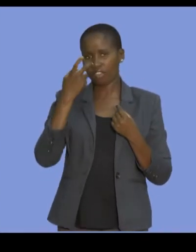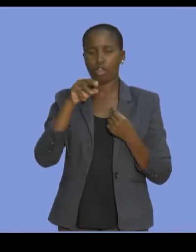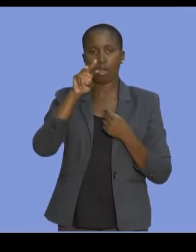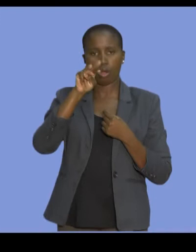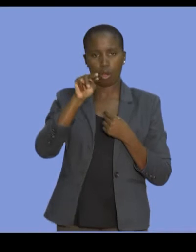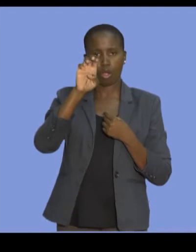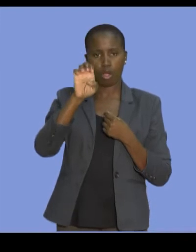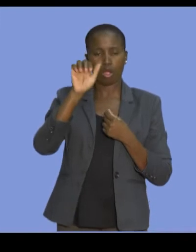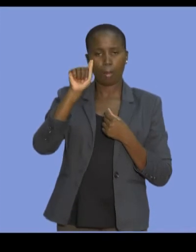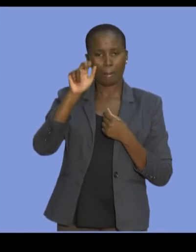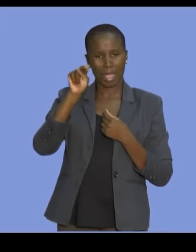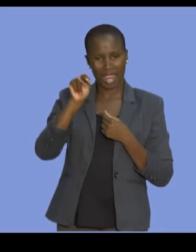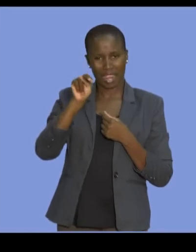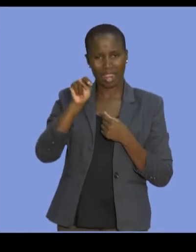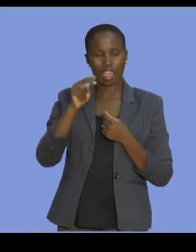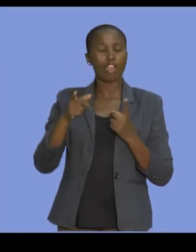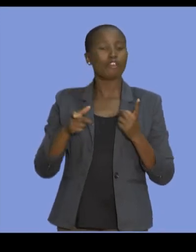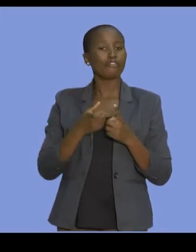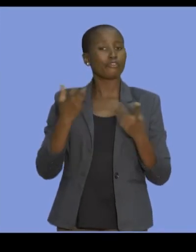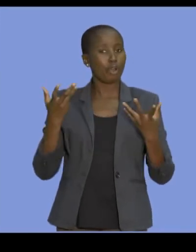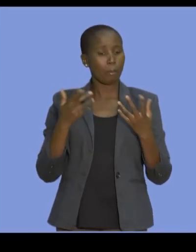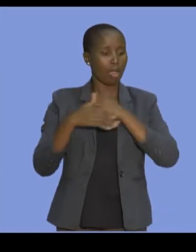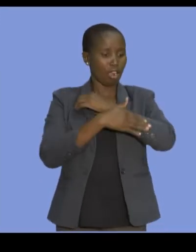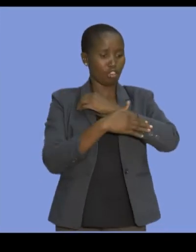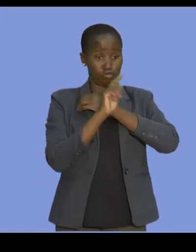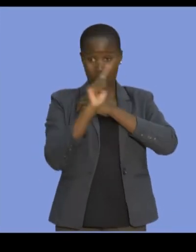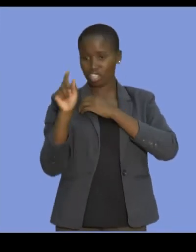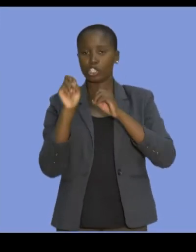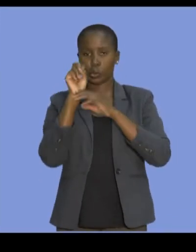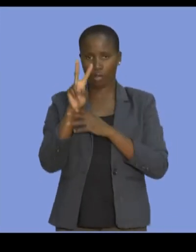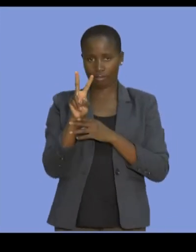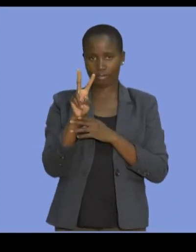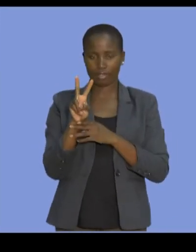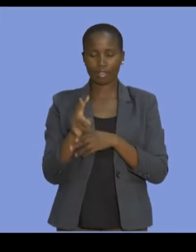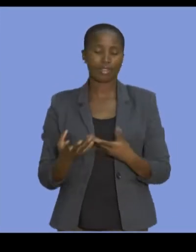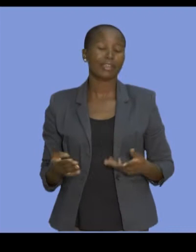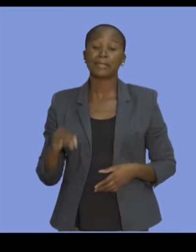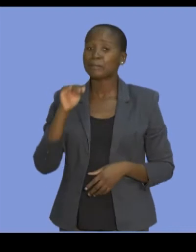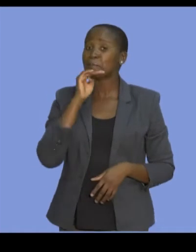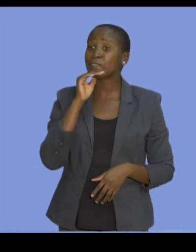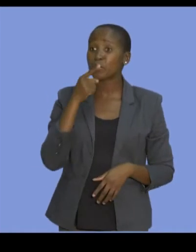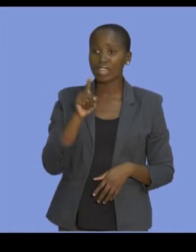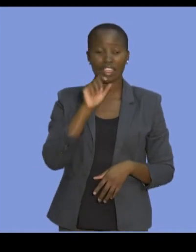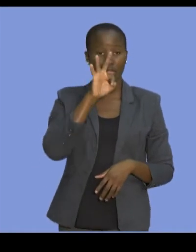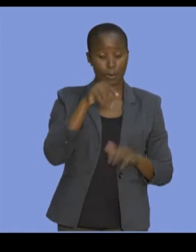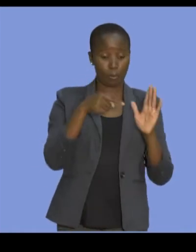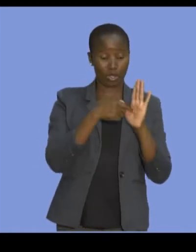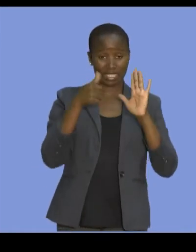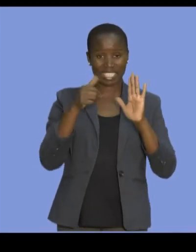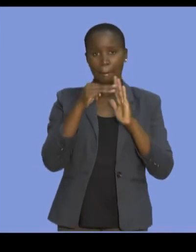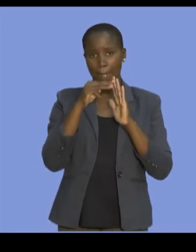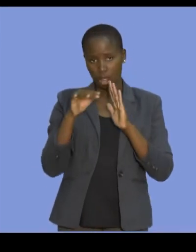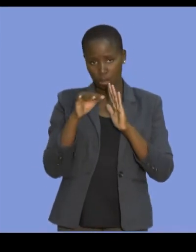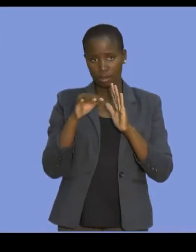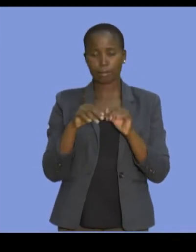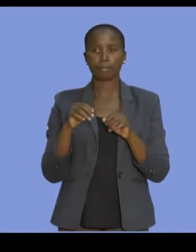of 12 countries. So what it means, this is 3.6 million,